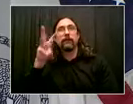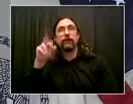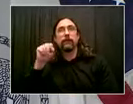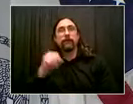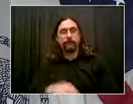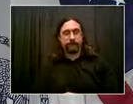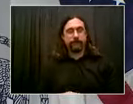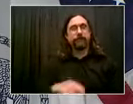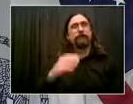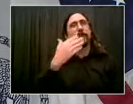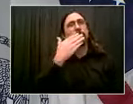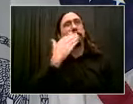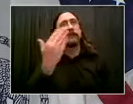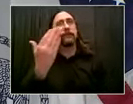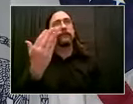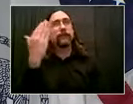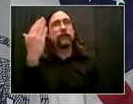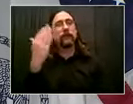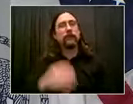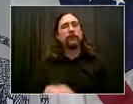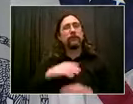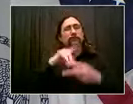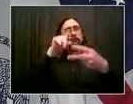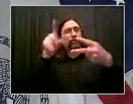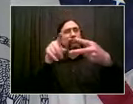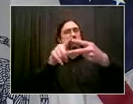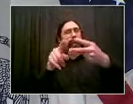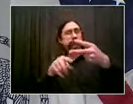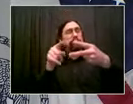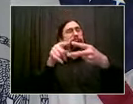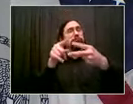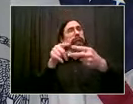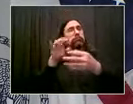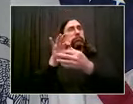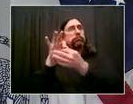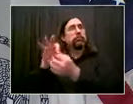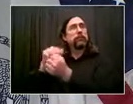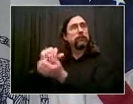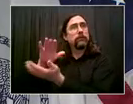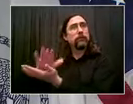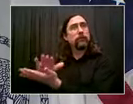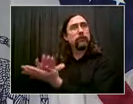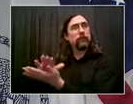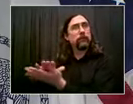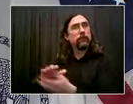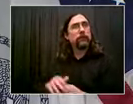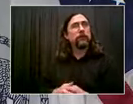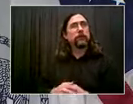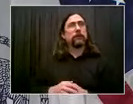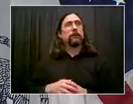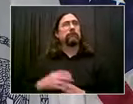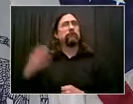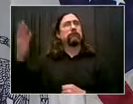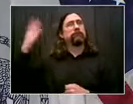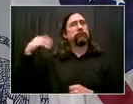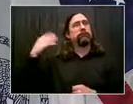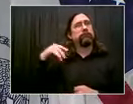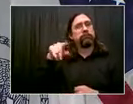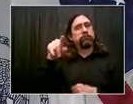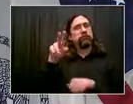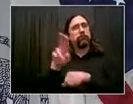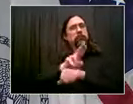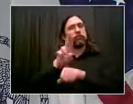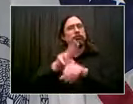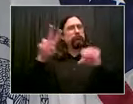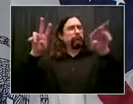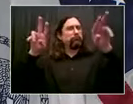address was the use of learning pods. Is that something you anticipate continuing next fall? No, just I think it's going